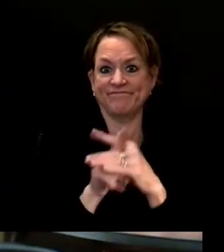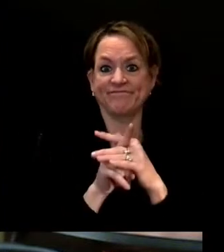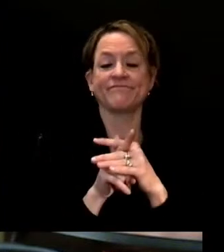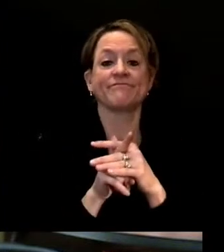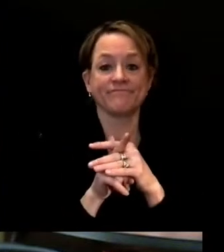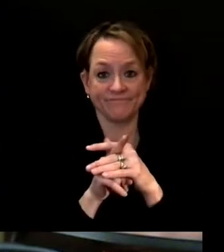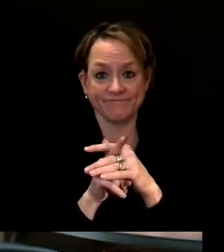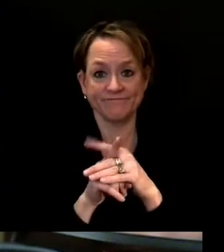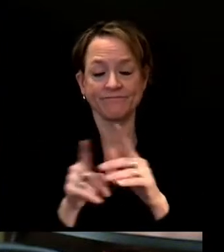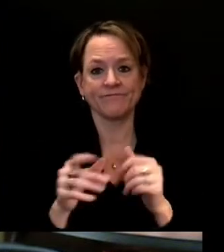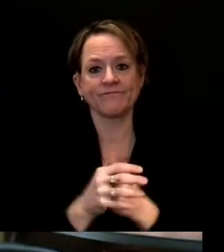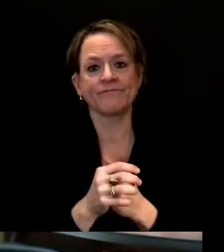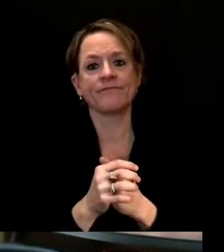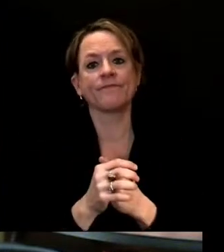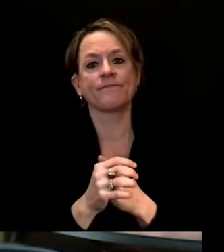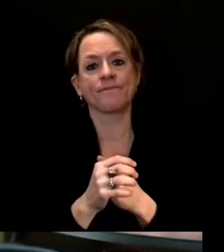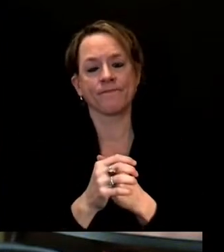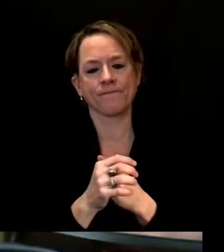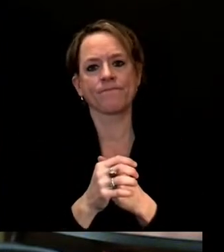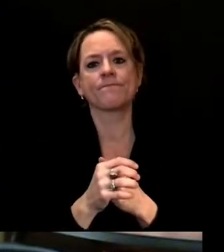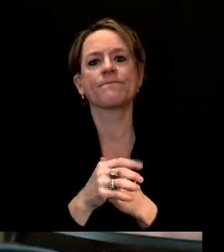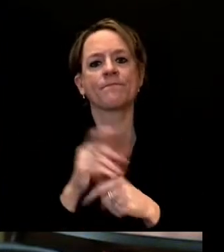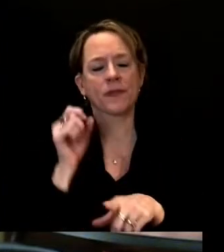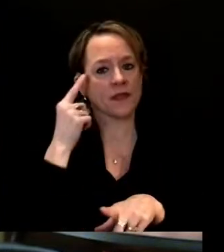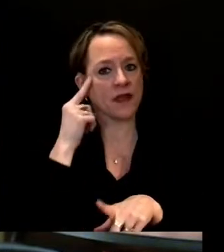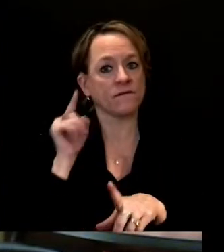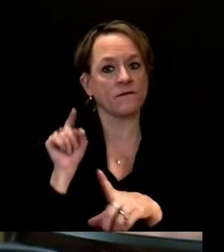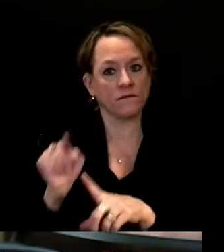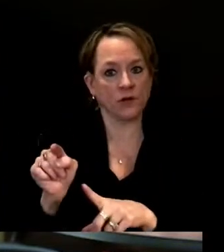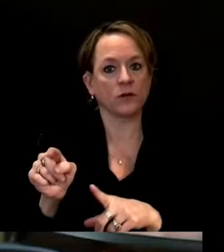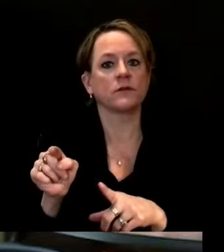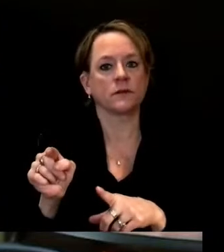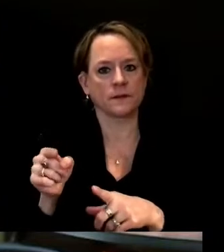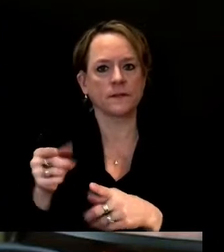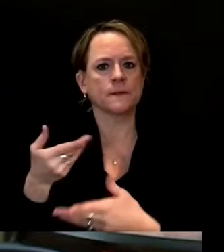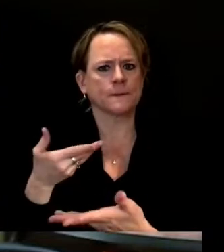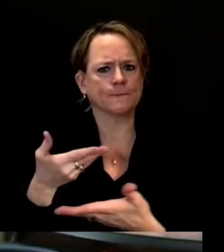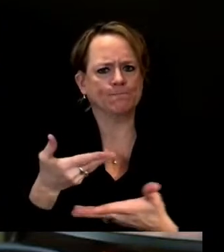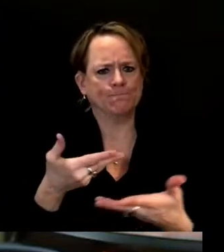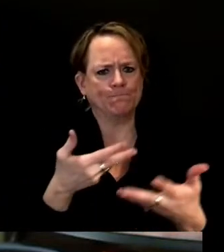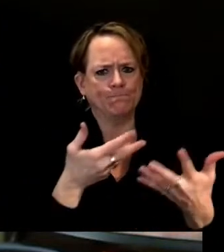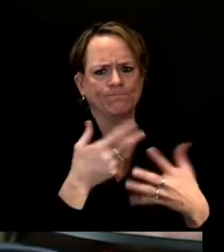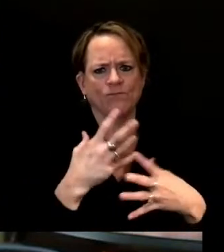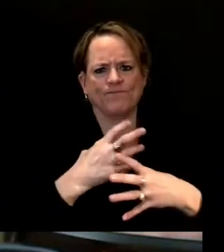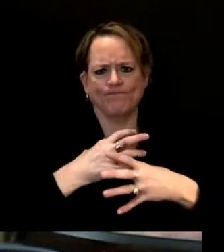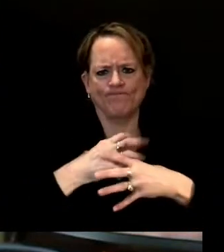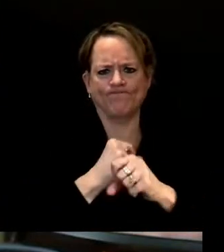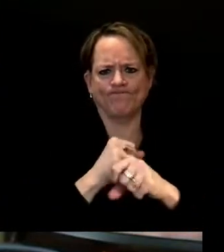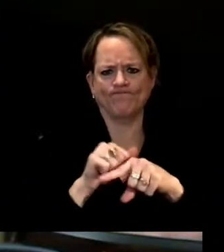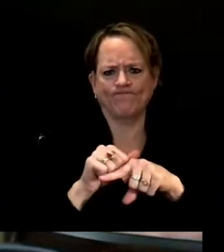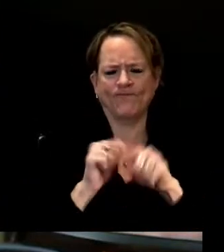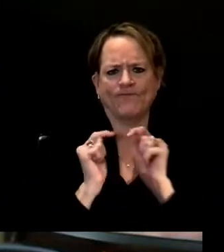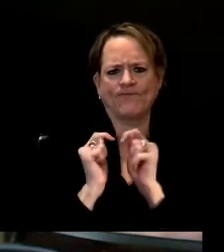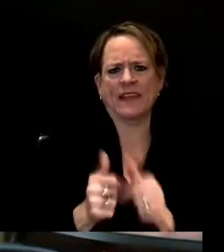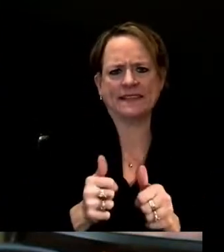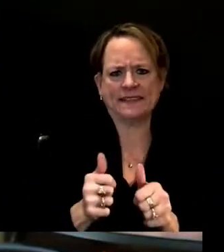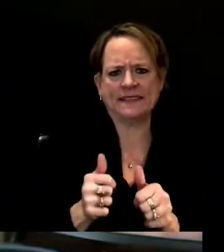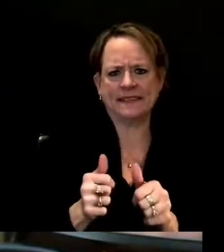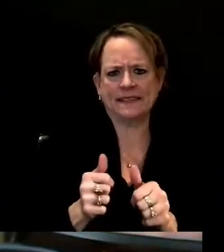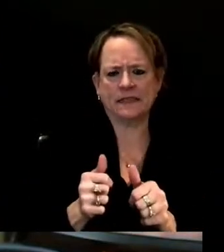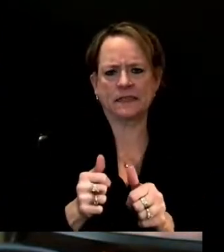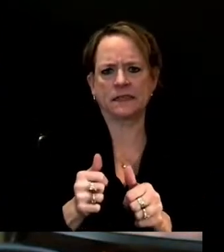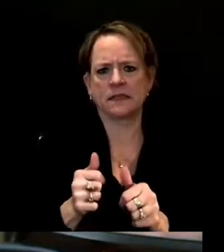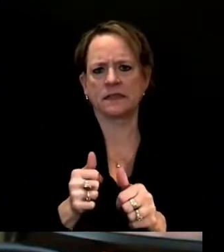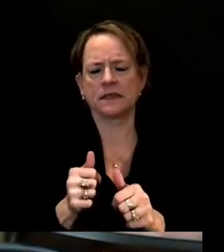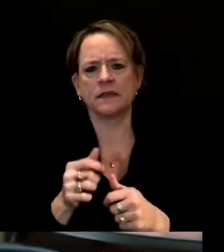accelerated training for certified nursing assistants and temporary nursing assistants, because we know that the kind of gold